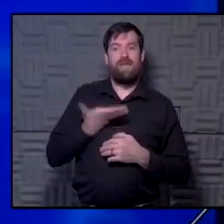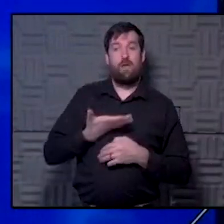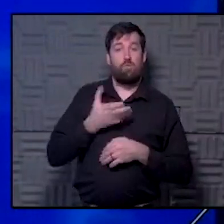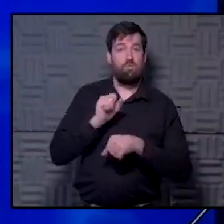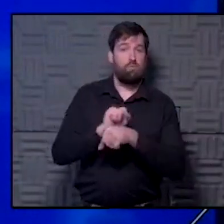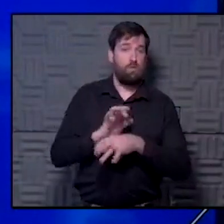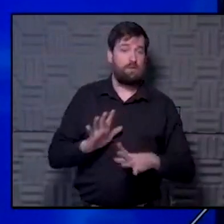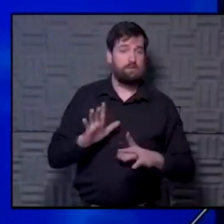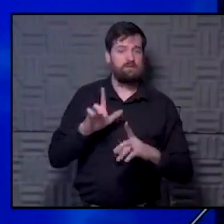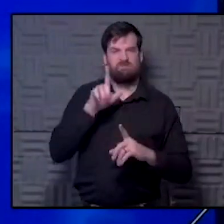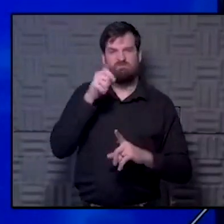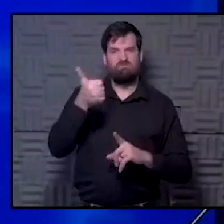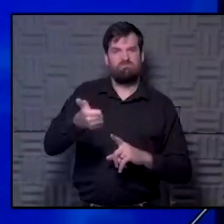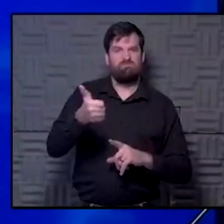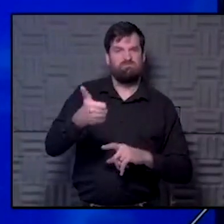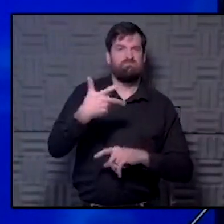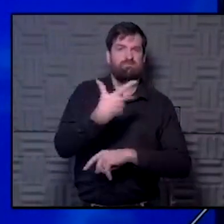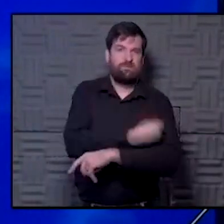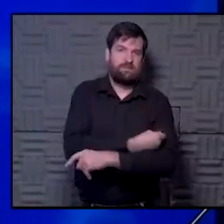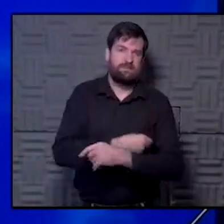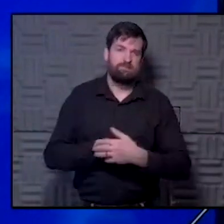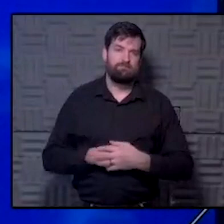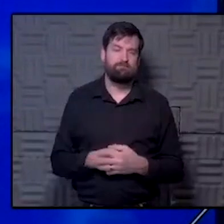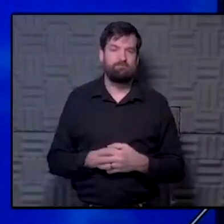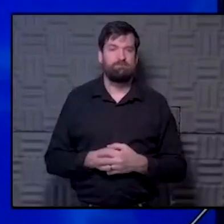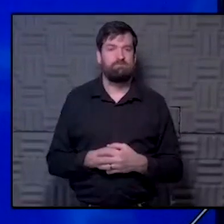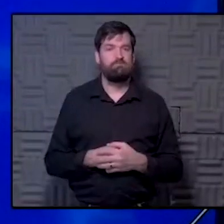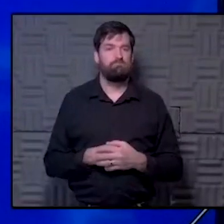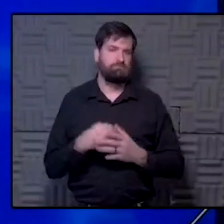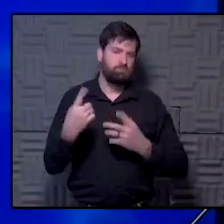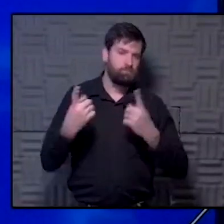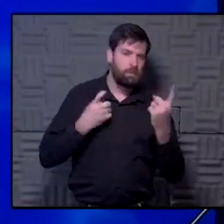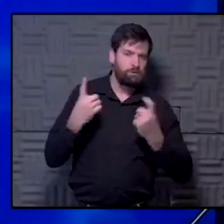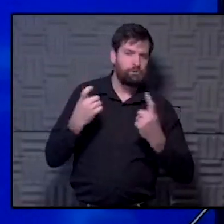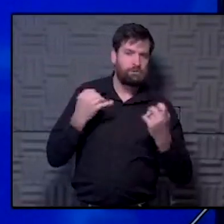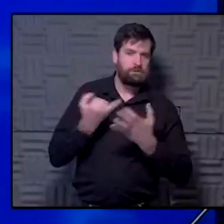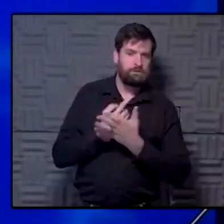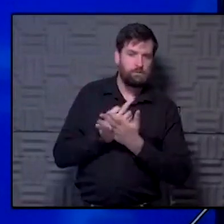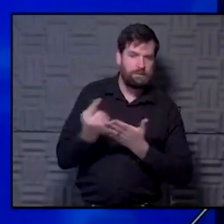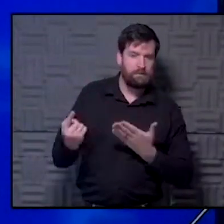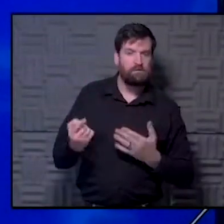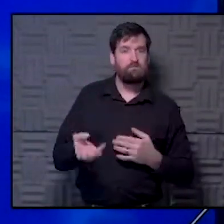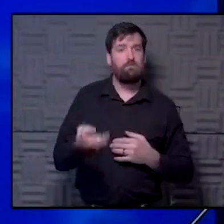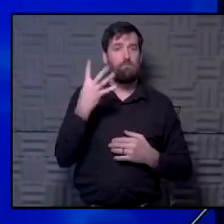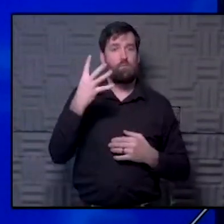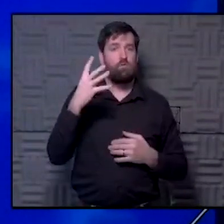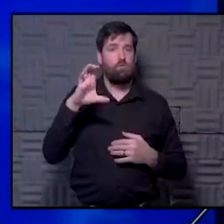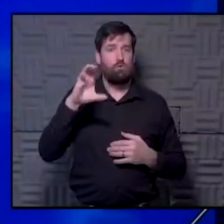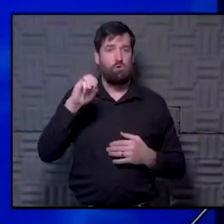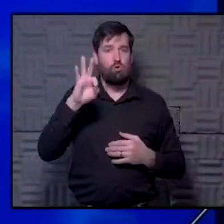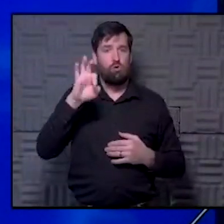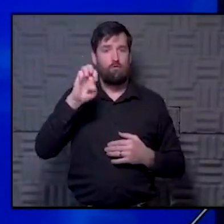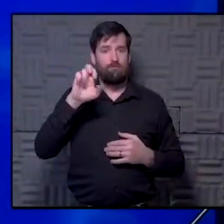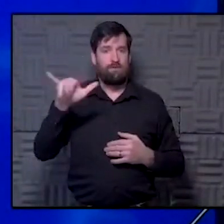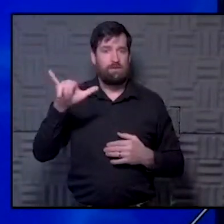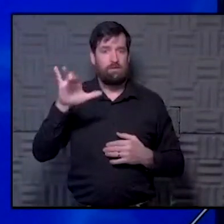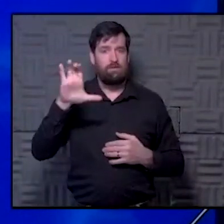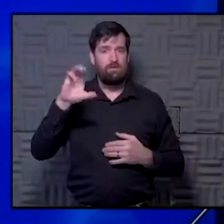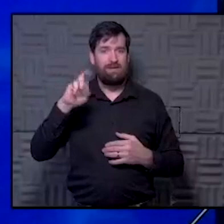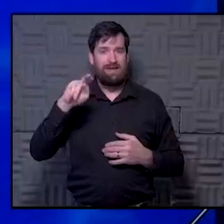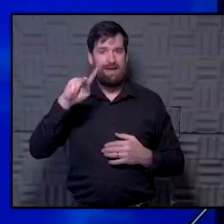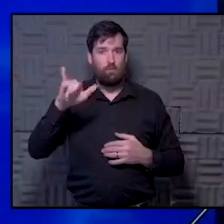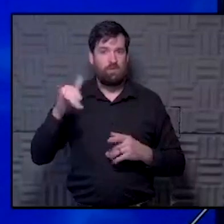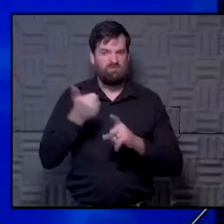employees receive their vaccine. We've had questions this week around the 4 Coffee County, Kansas nurses who